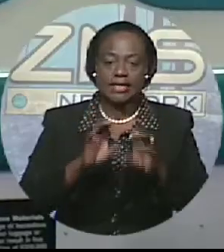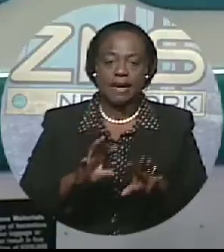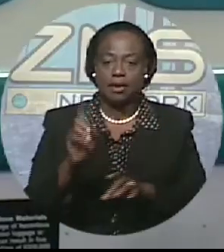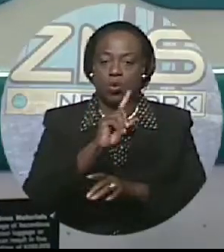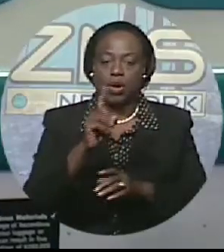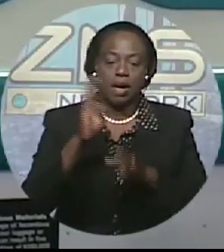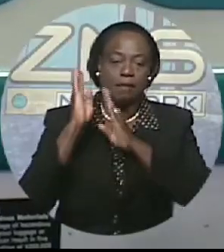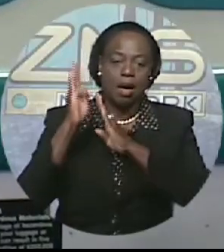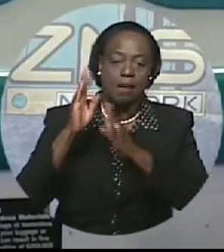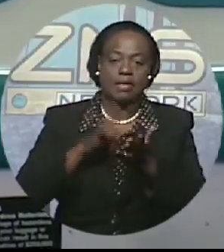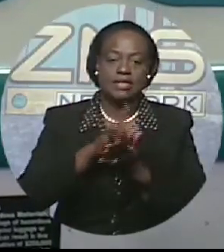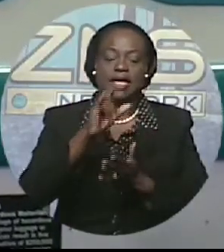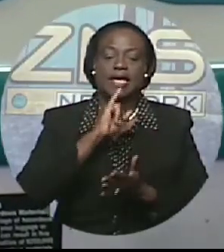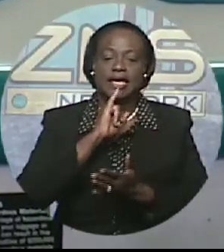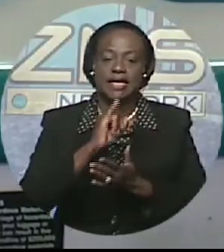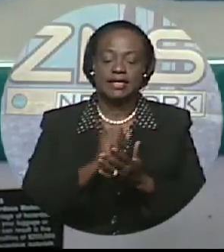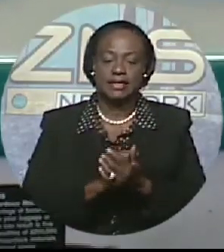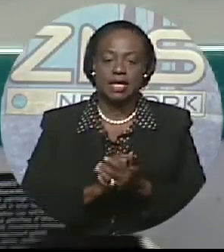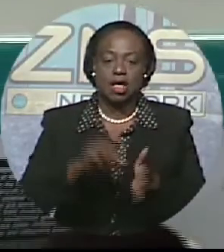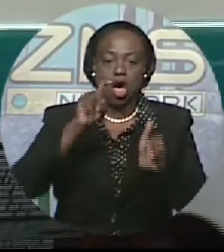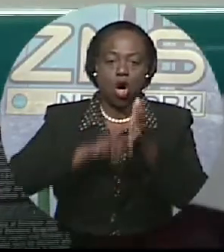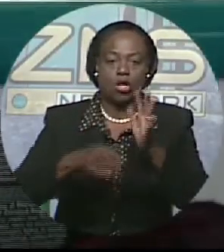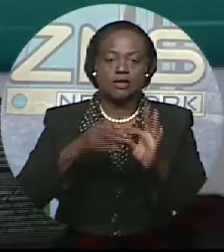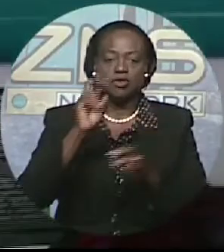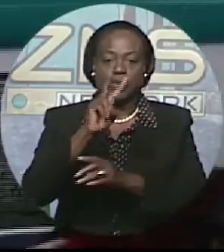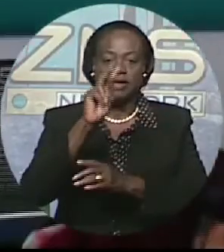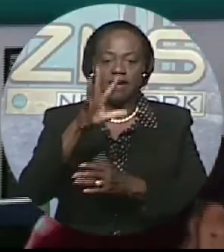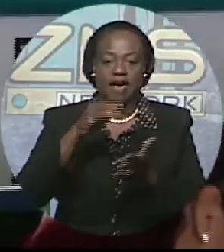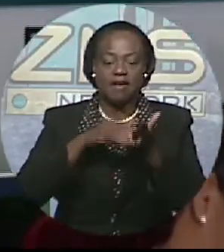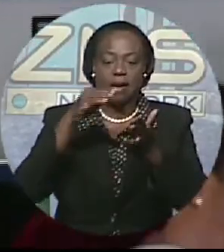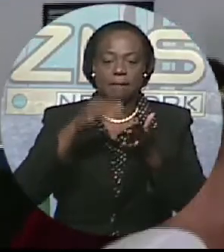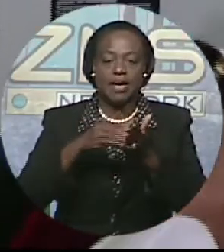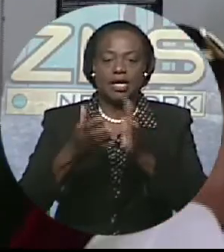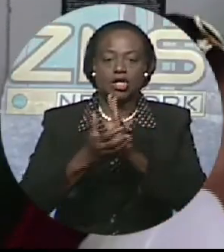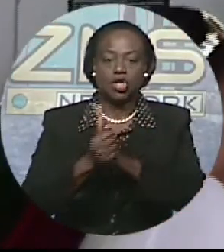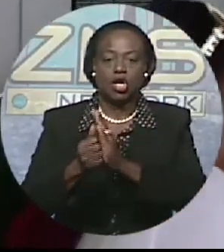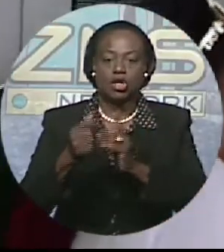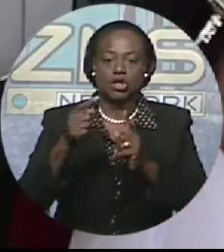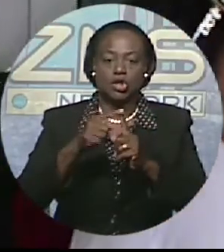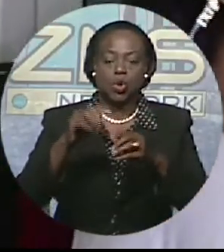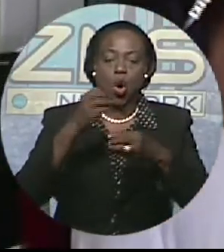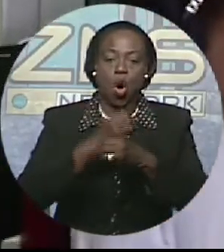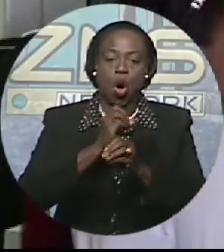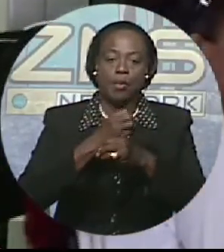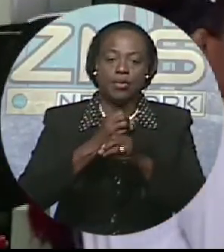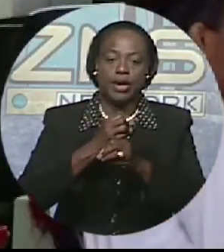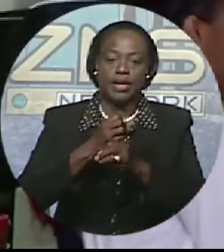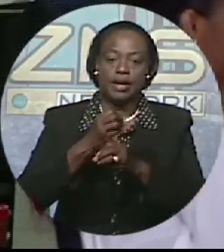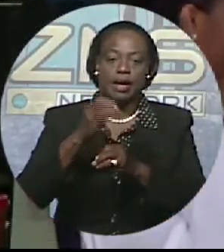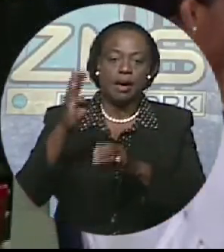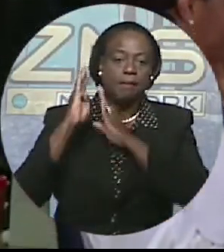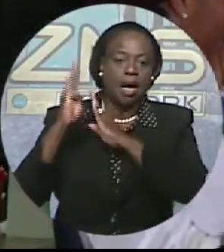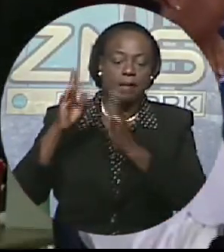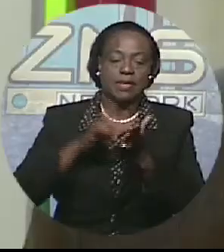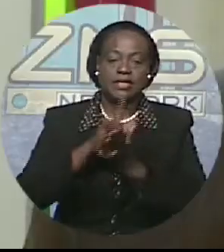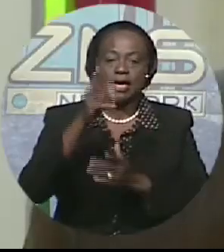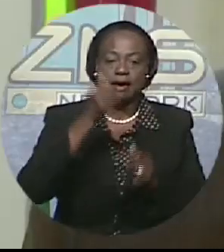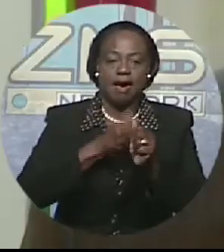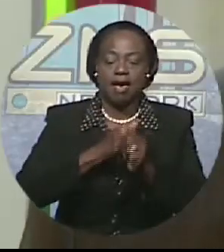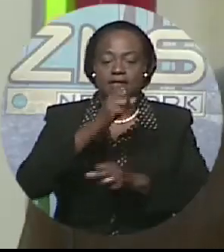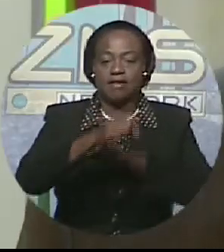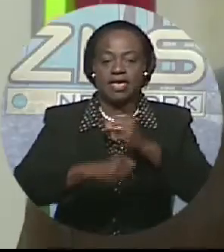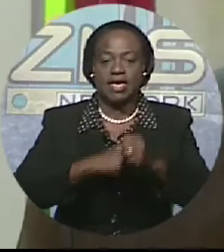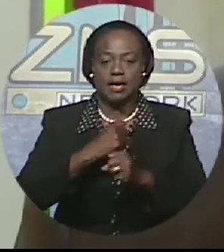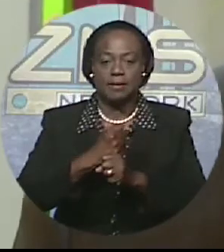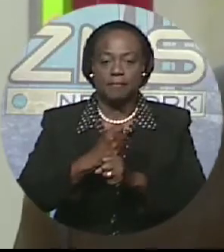is. Currently, it costs an estimated $25 million to operate Bahamasair on an annual basis. The airline's managing director, Henry